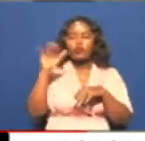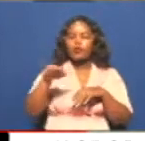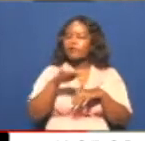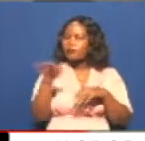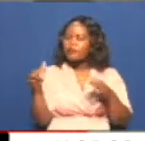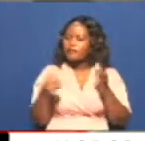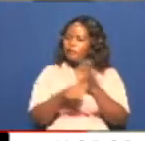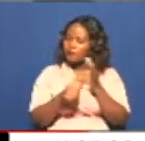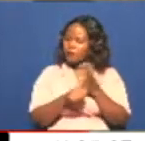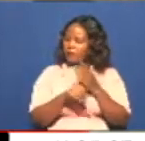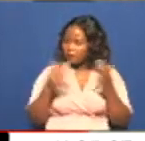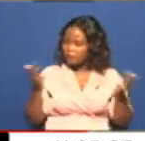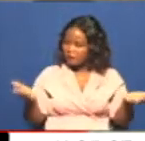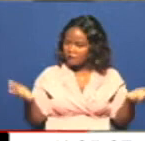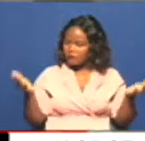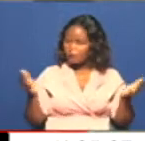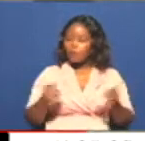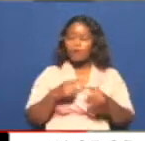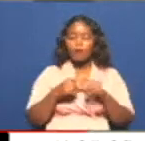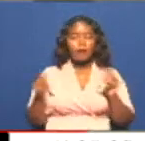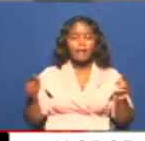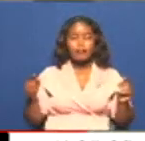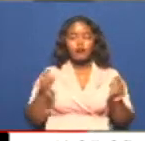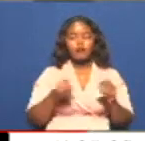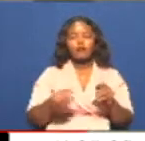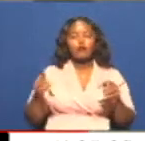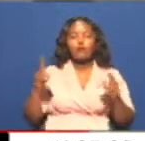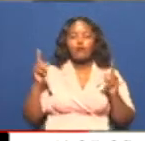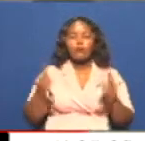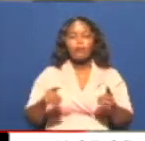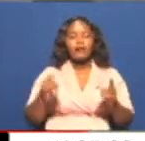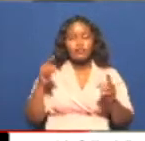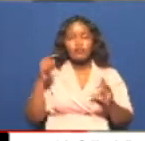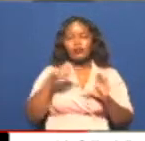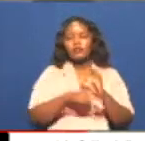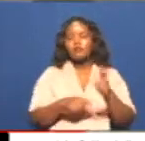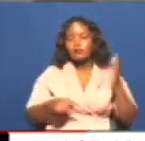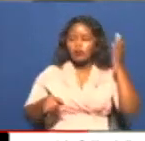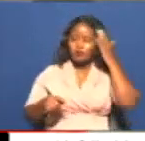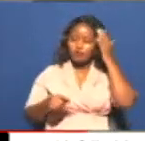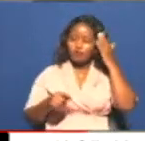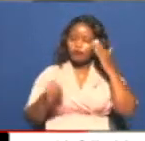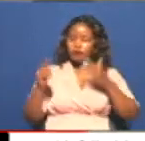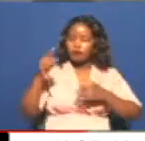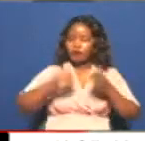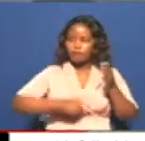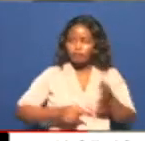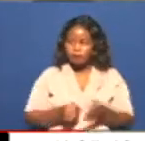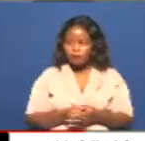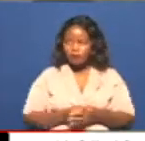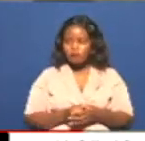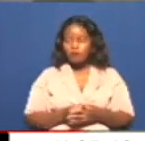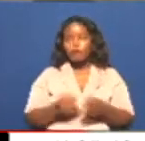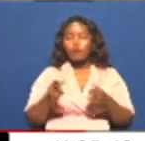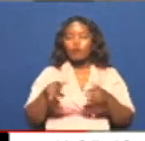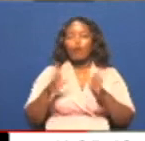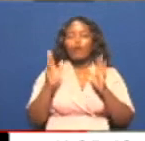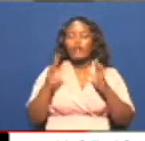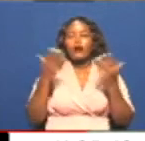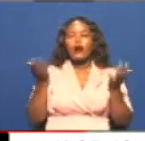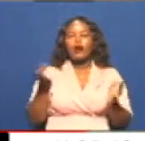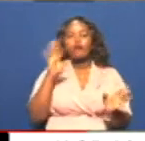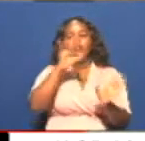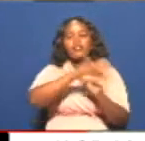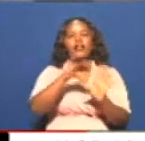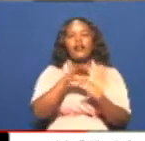that? But what we should be deeply indicting in our conversations is the model through which we elect these leaders. And